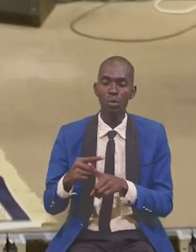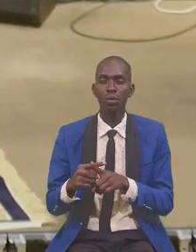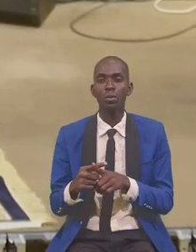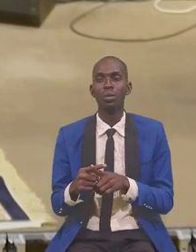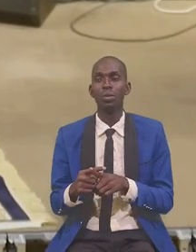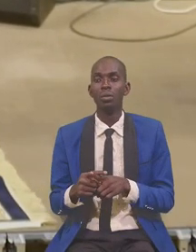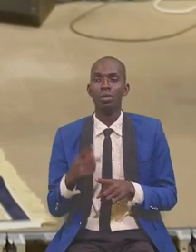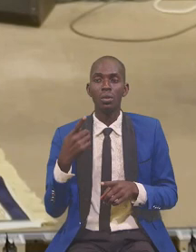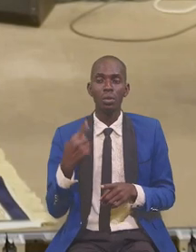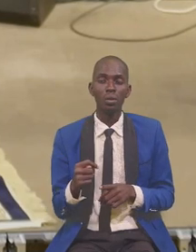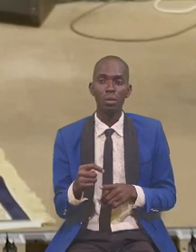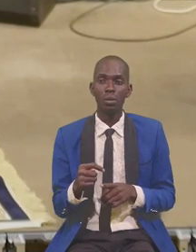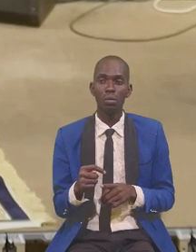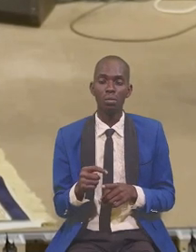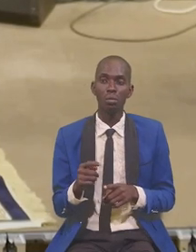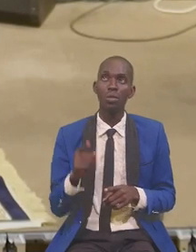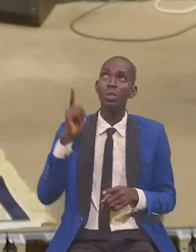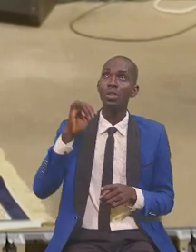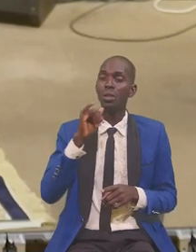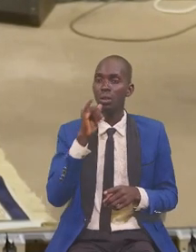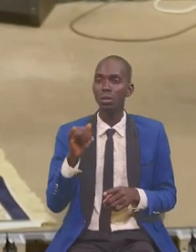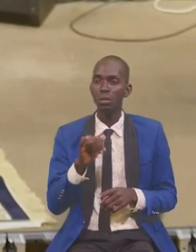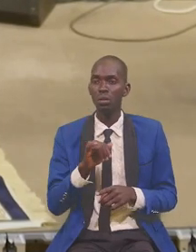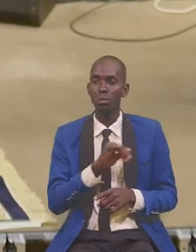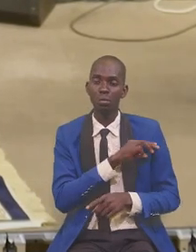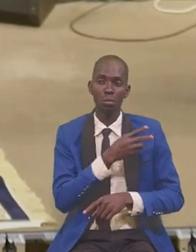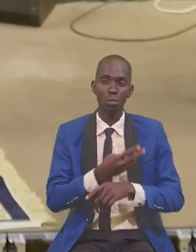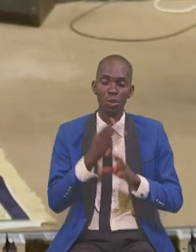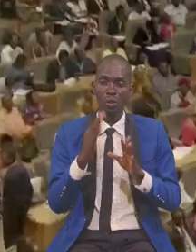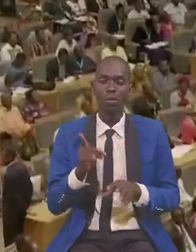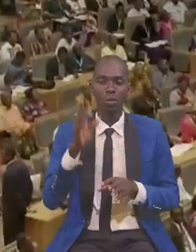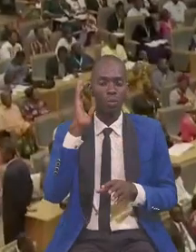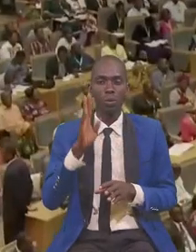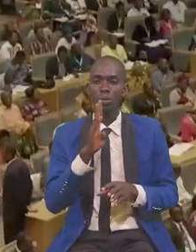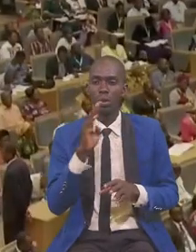is greater, is mightier, and you are going to be an achiever. Amen.